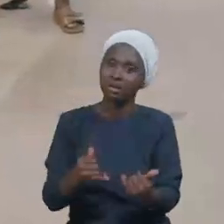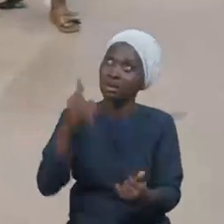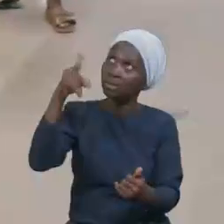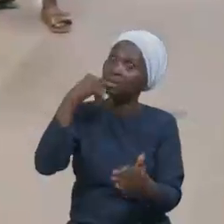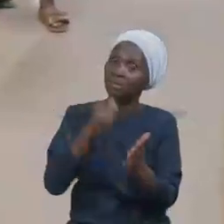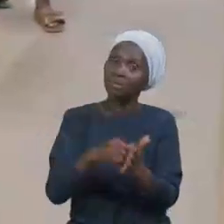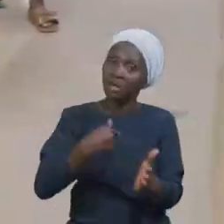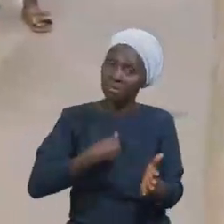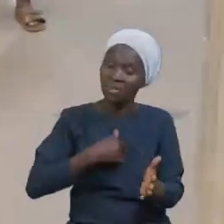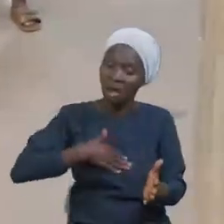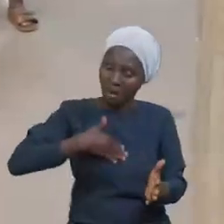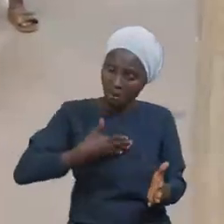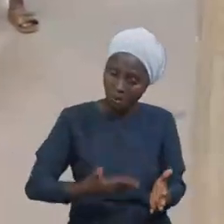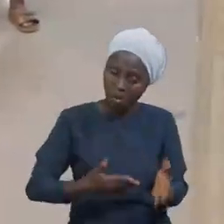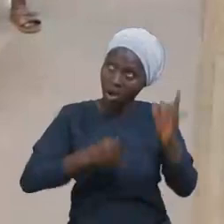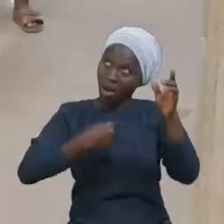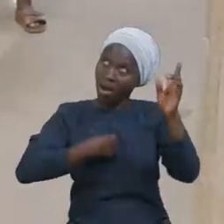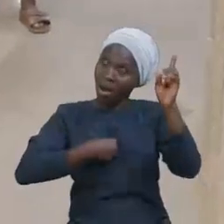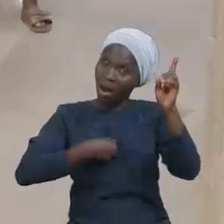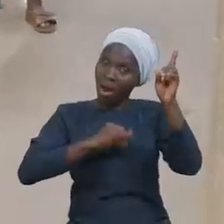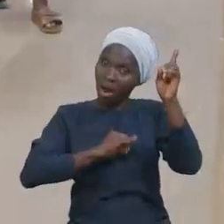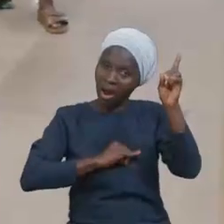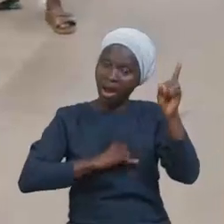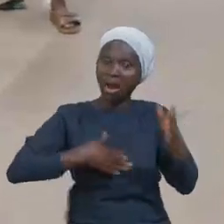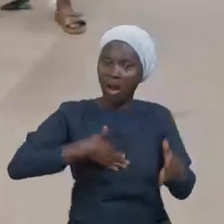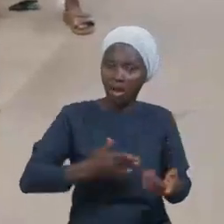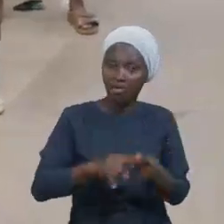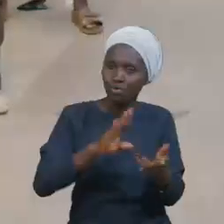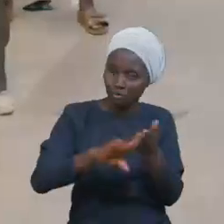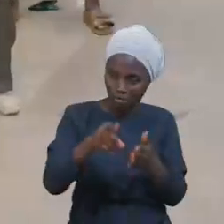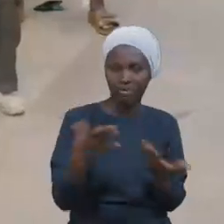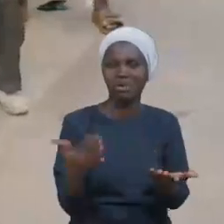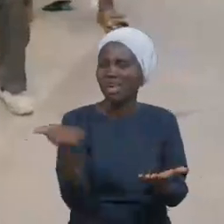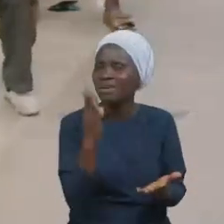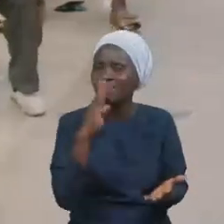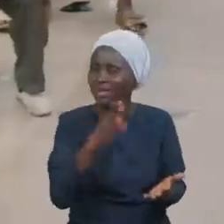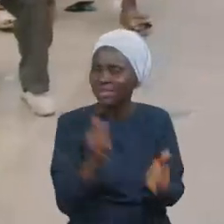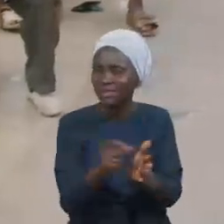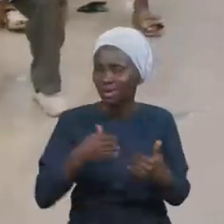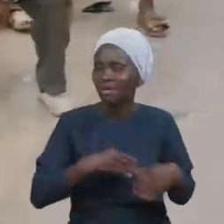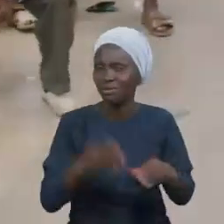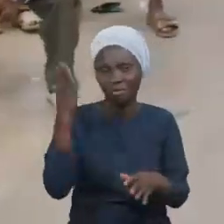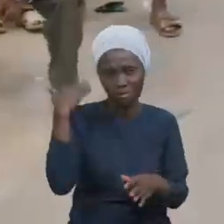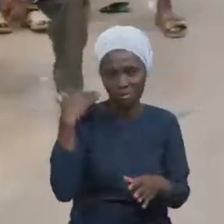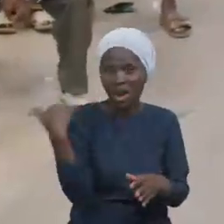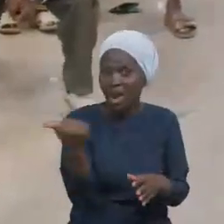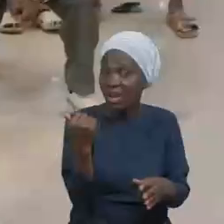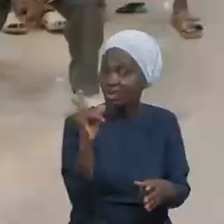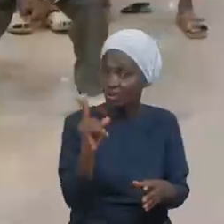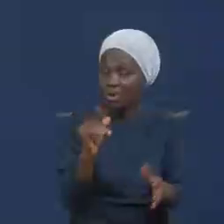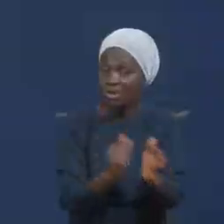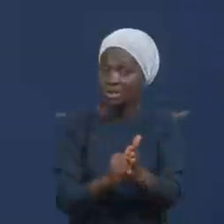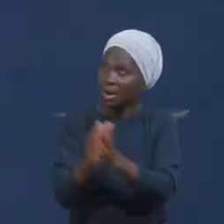overlook every bad and evil thing that you have done. And whosoever shall call on the name of the Lord shall be